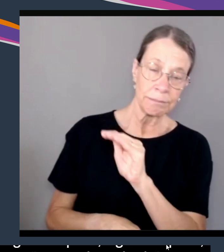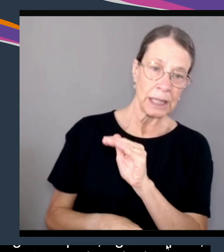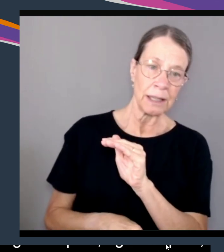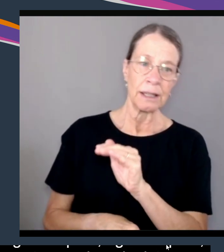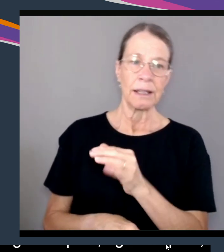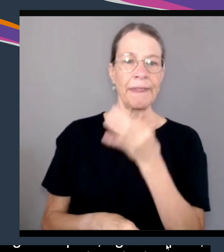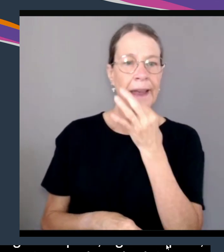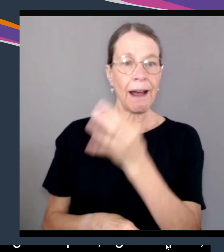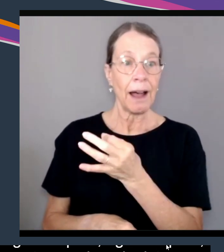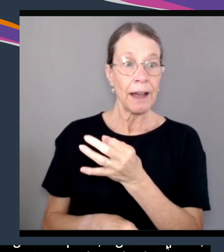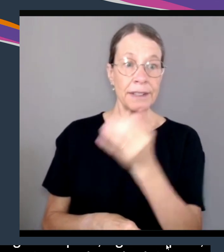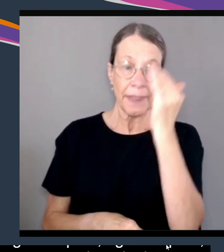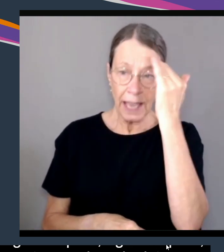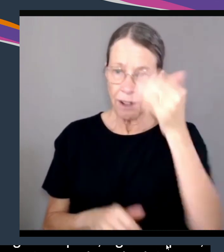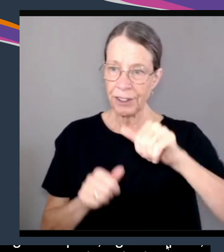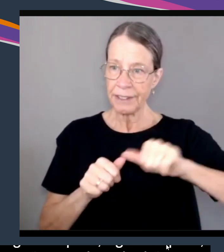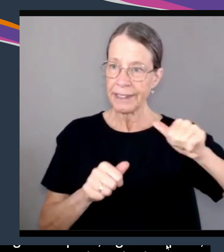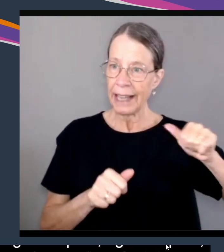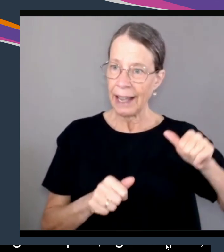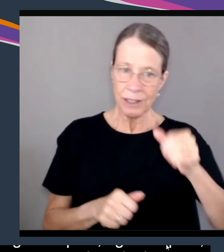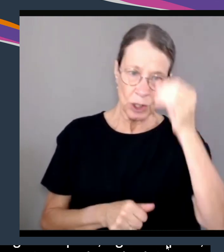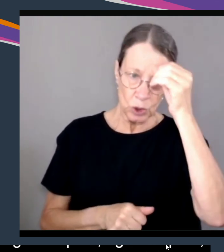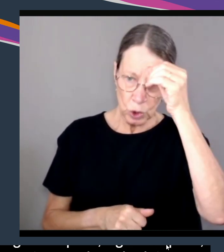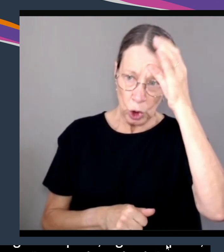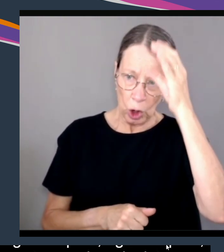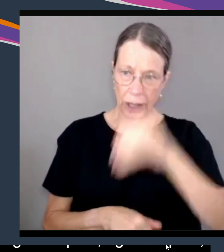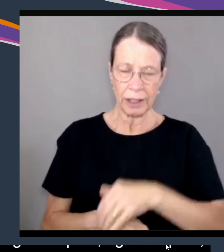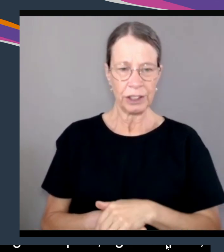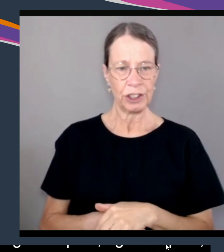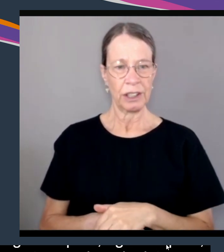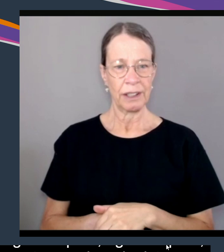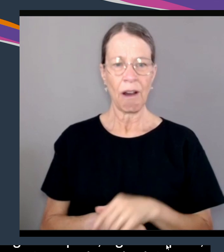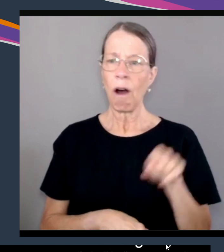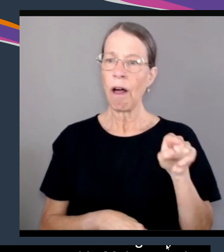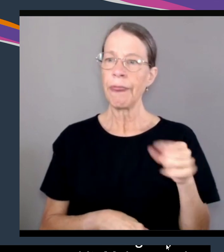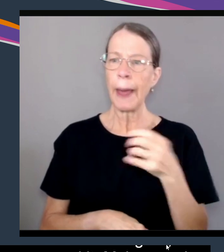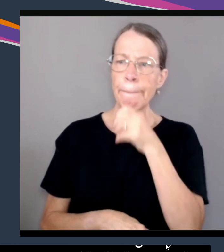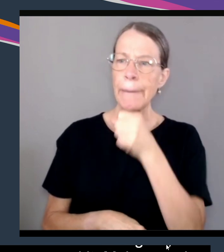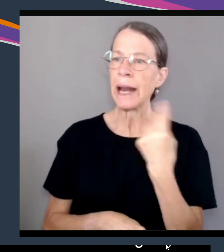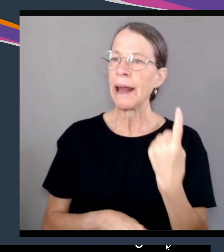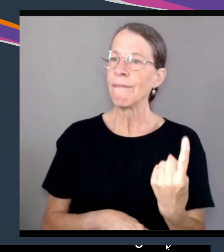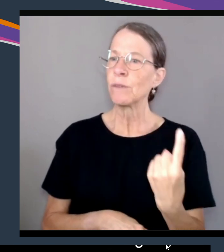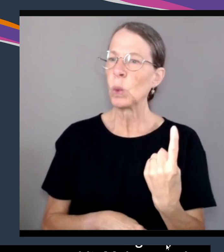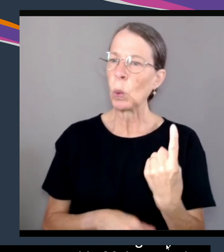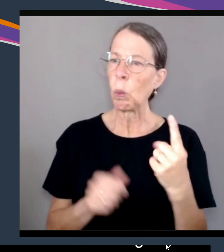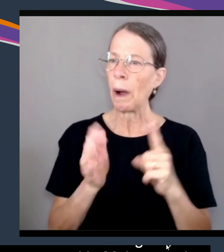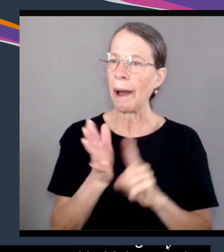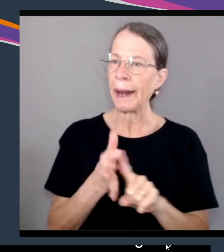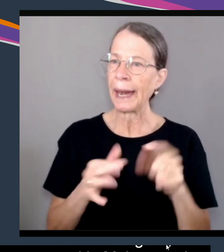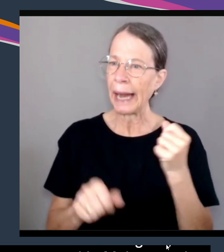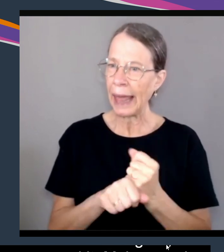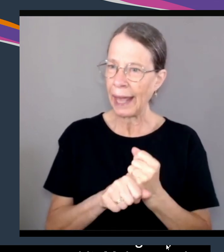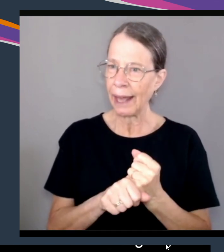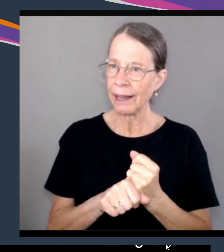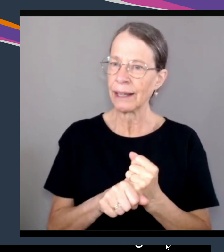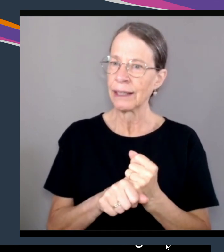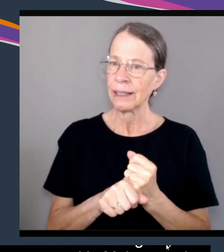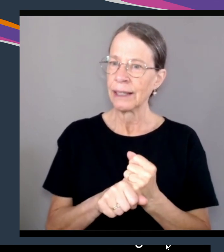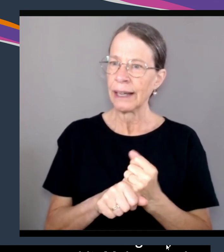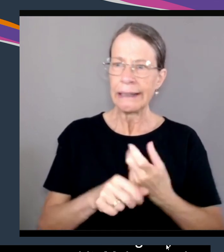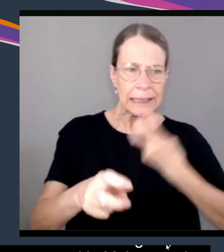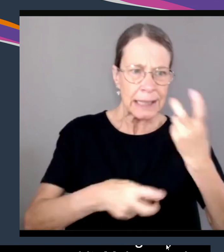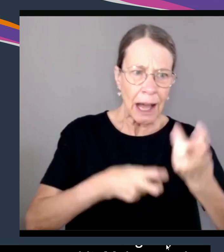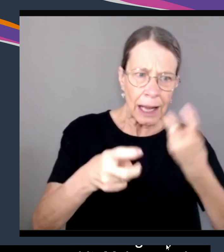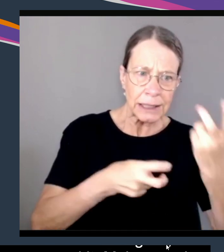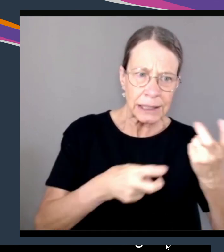elders of that group, the Wintubi people, and they know that's a one-legged man and he's on a hunt. So the Western scientists went back and they